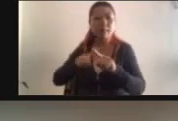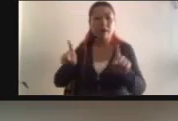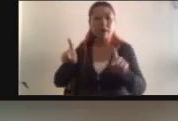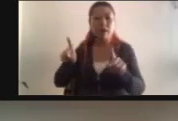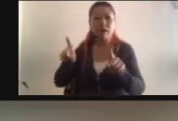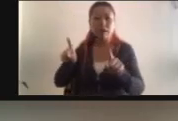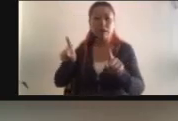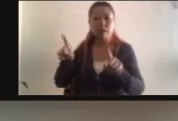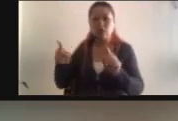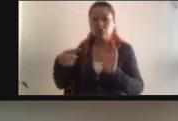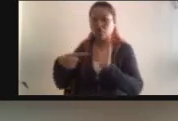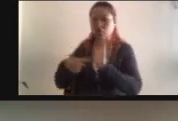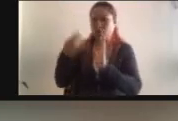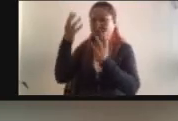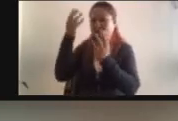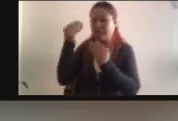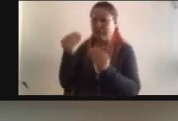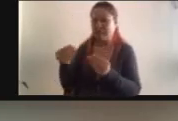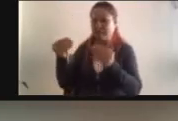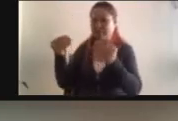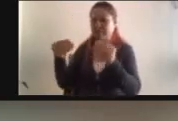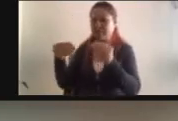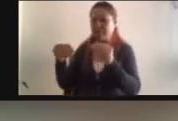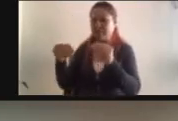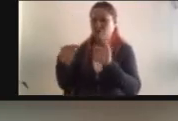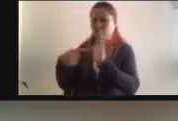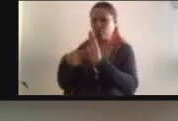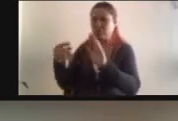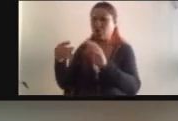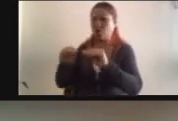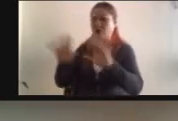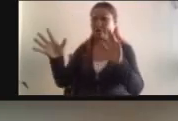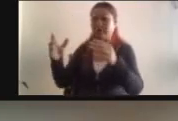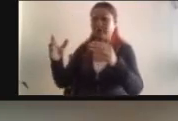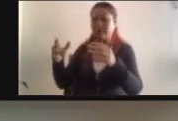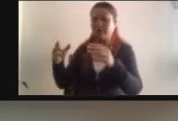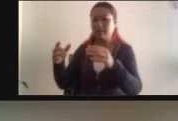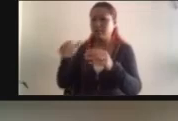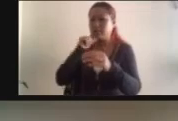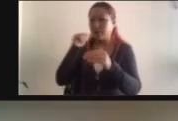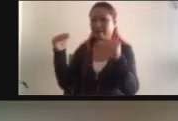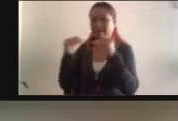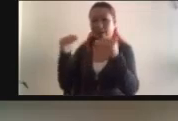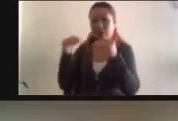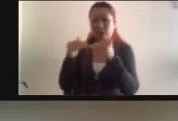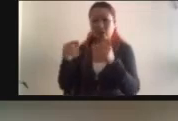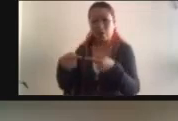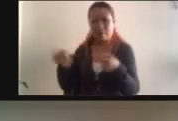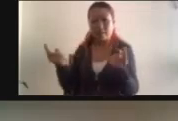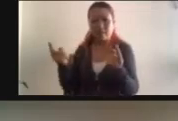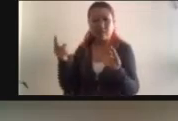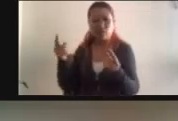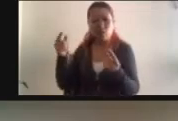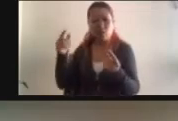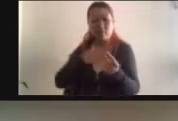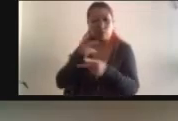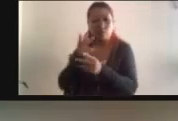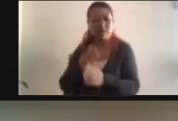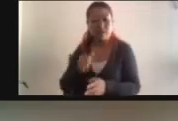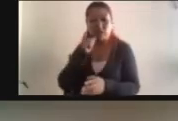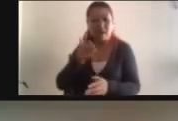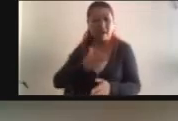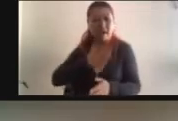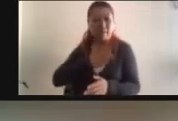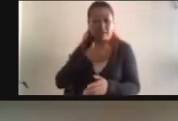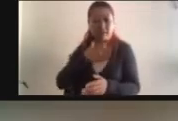data that told a different story. And so he was not very he was not happy about my